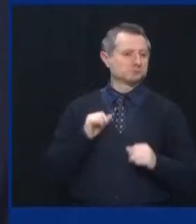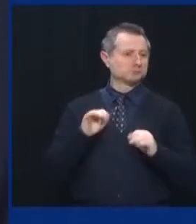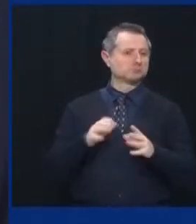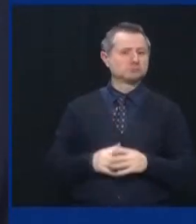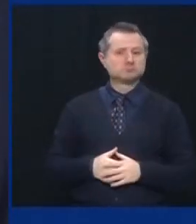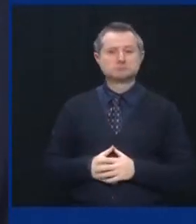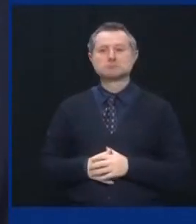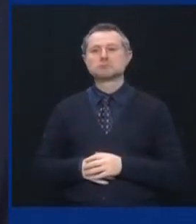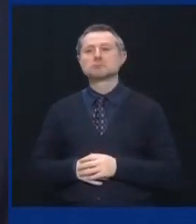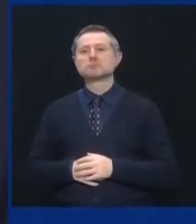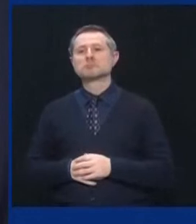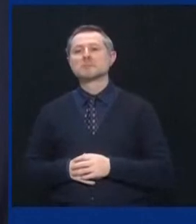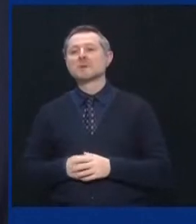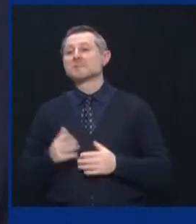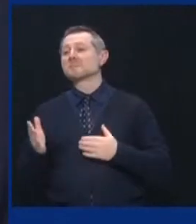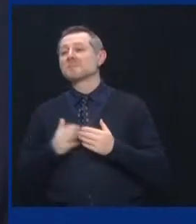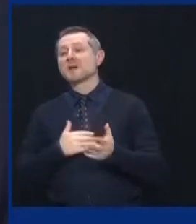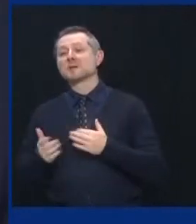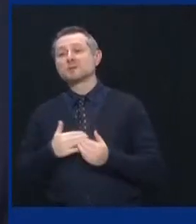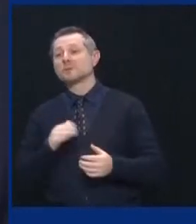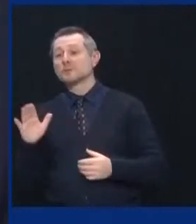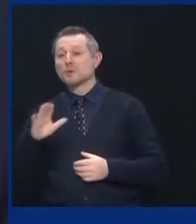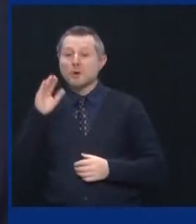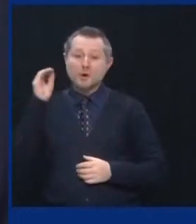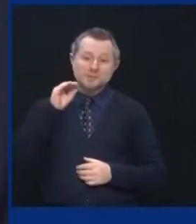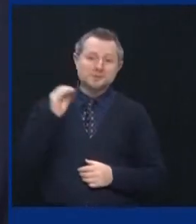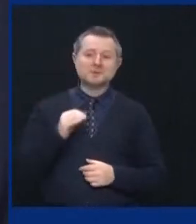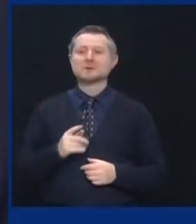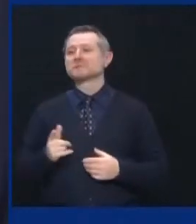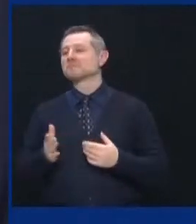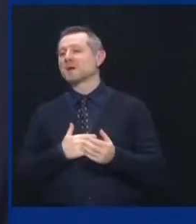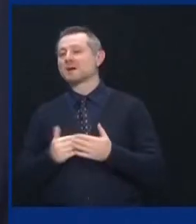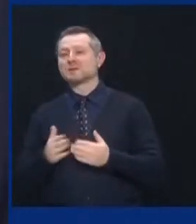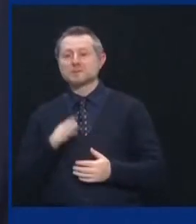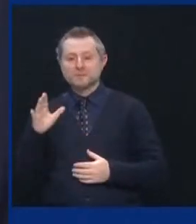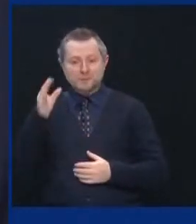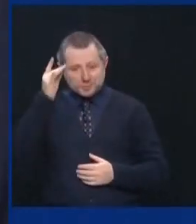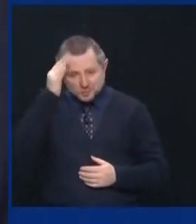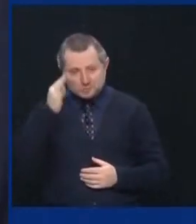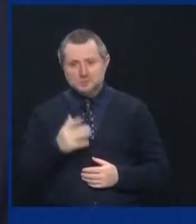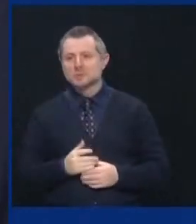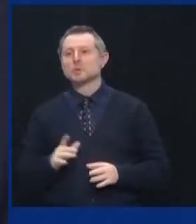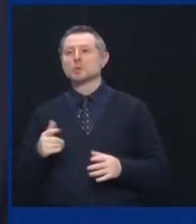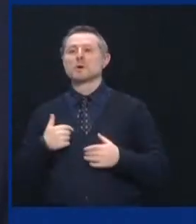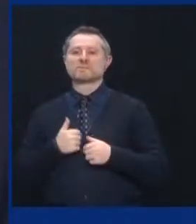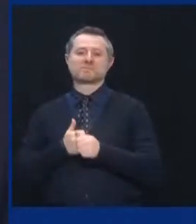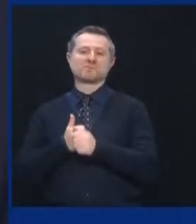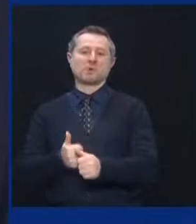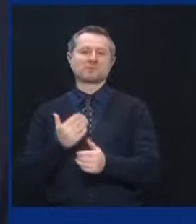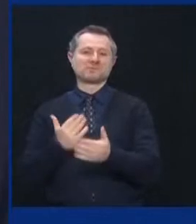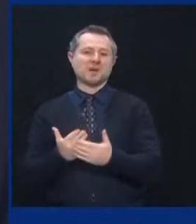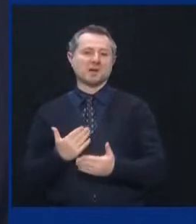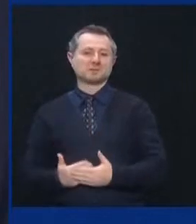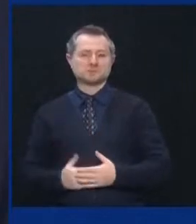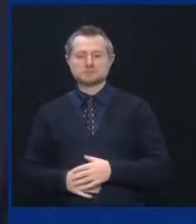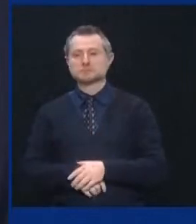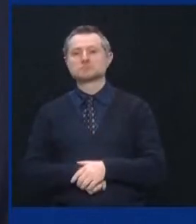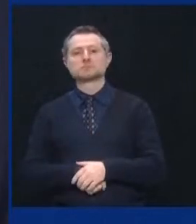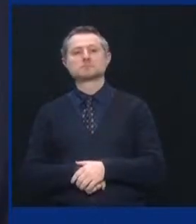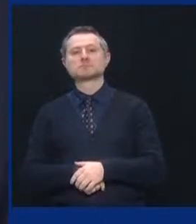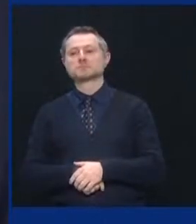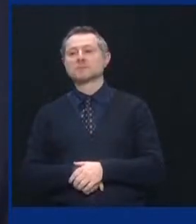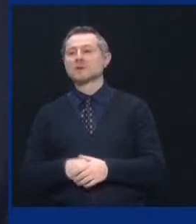Despite your opinion, despite your theory in life, that's a fact. So we've struck a